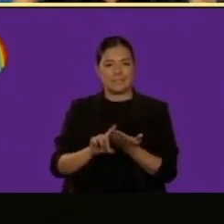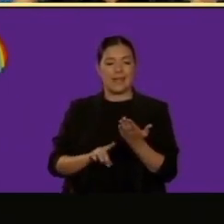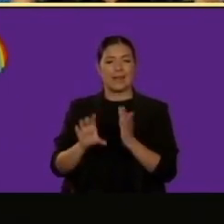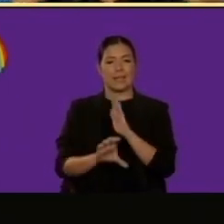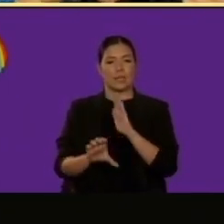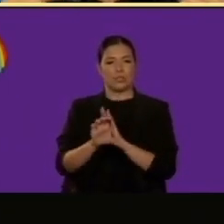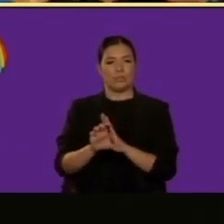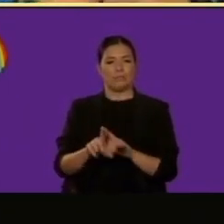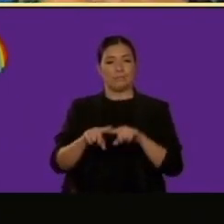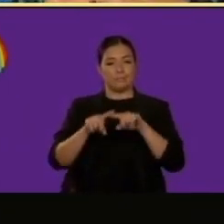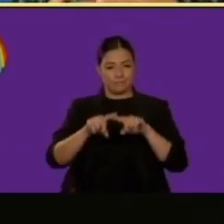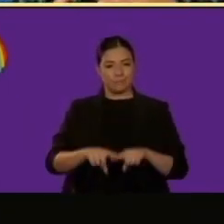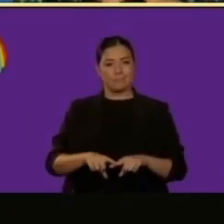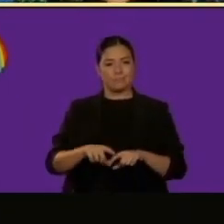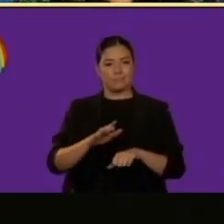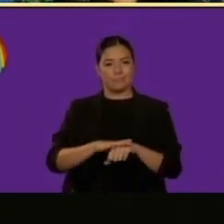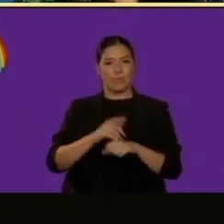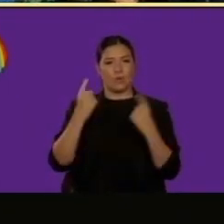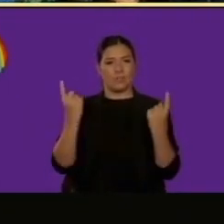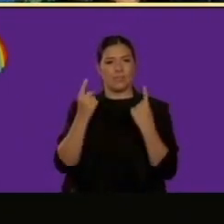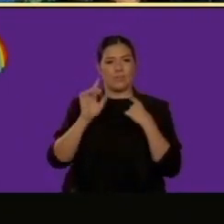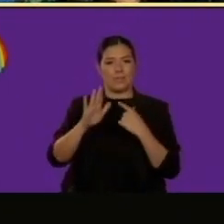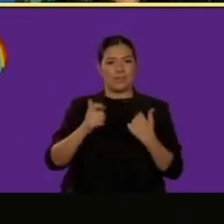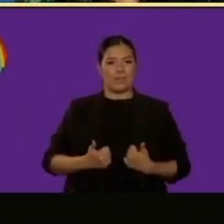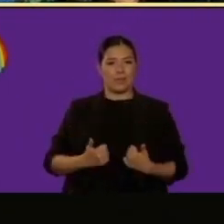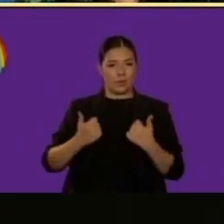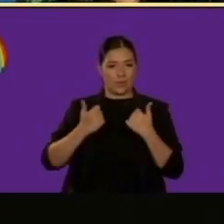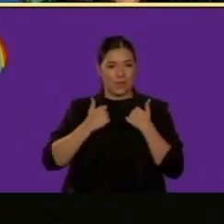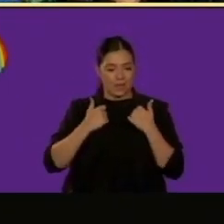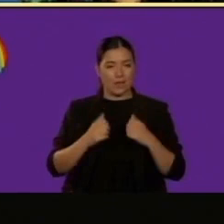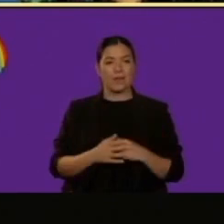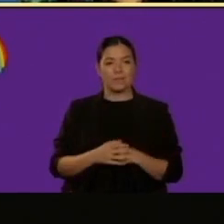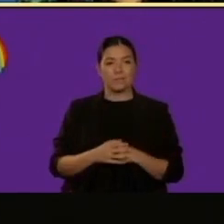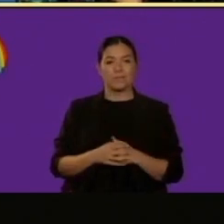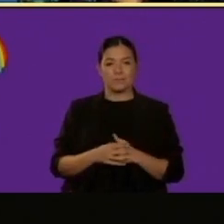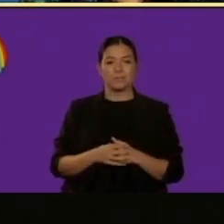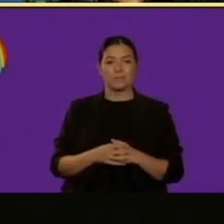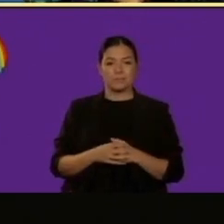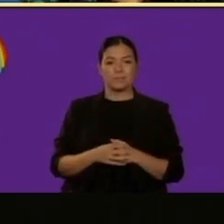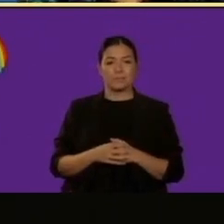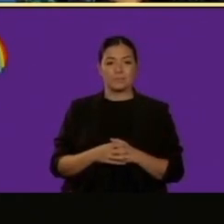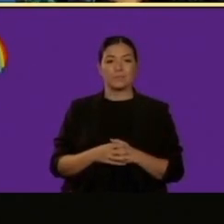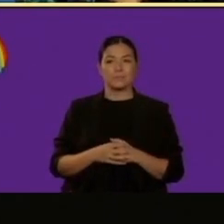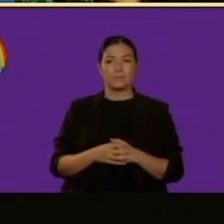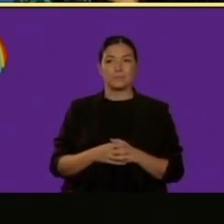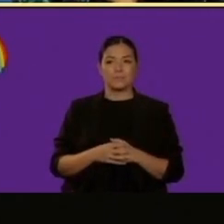allow the students to talk about their identities.